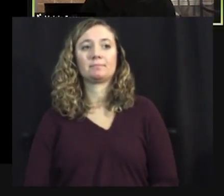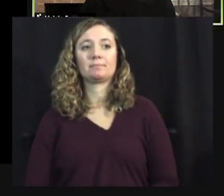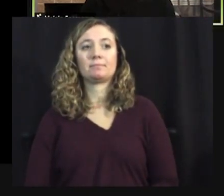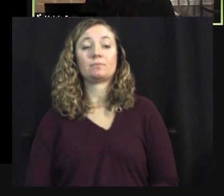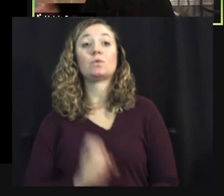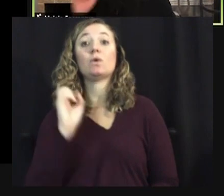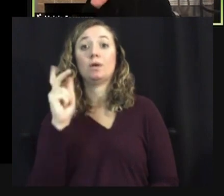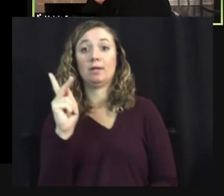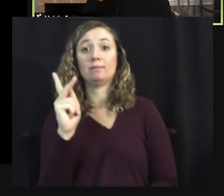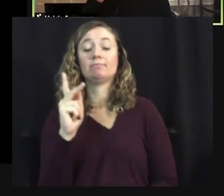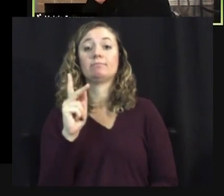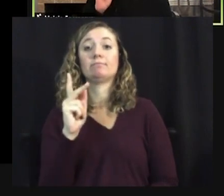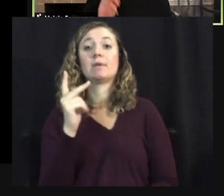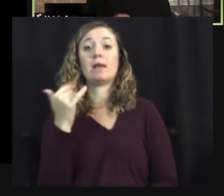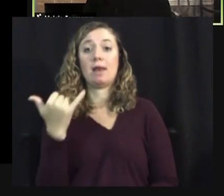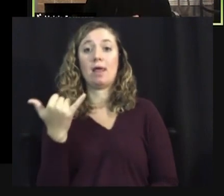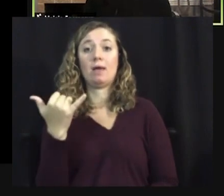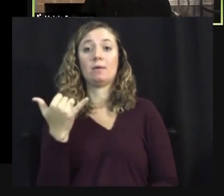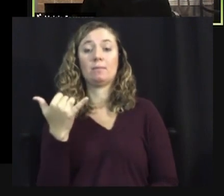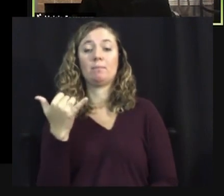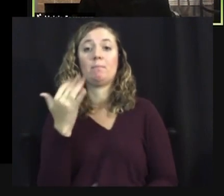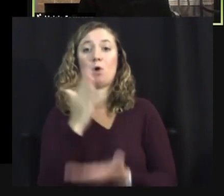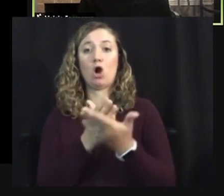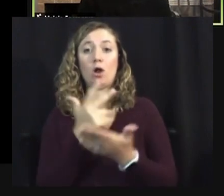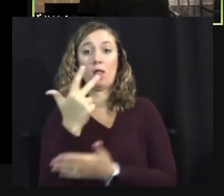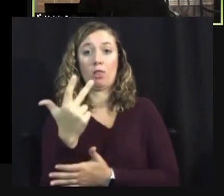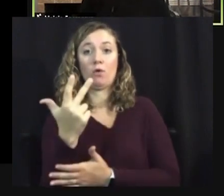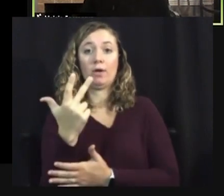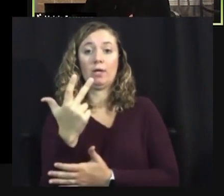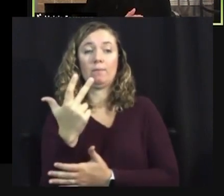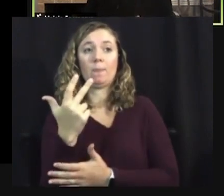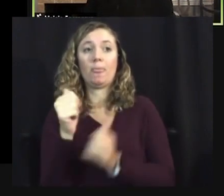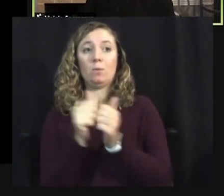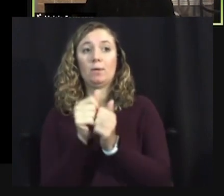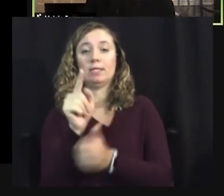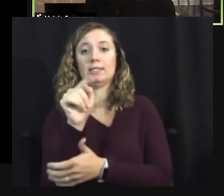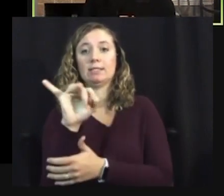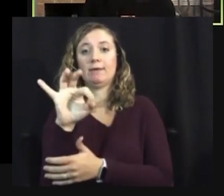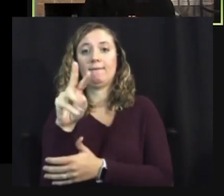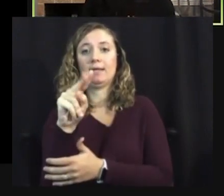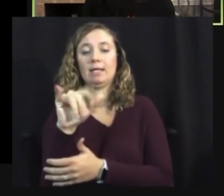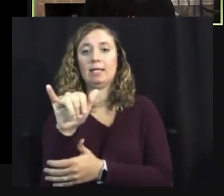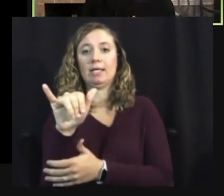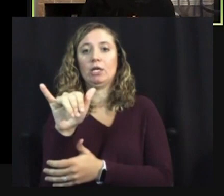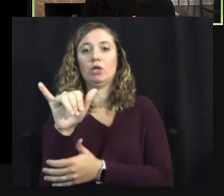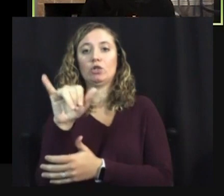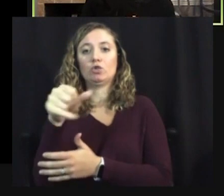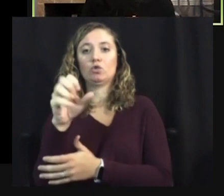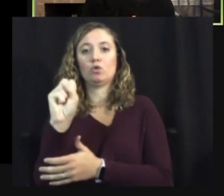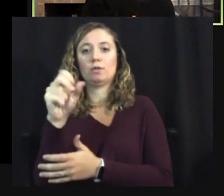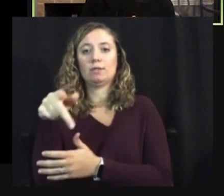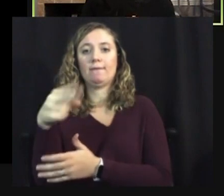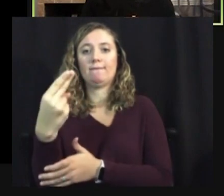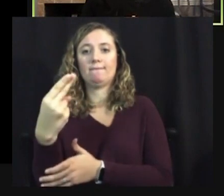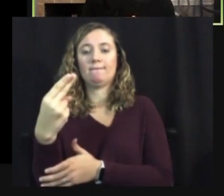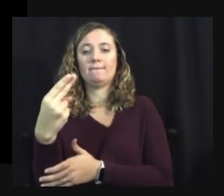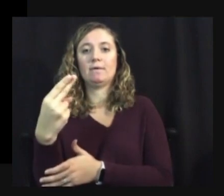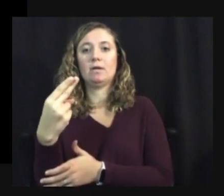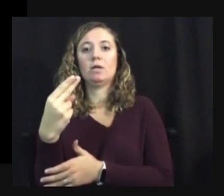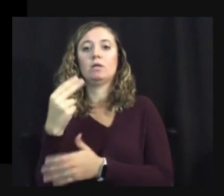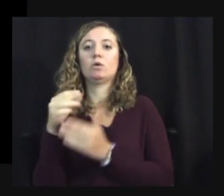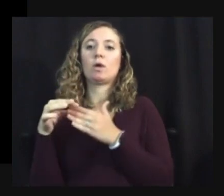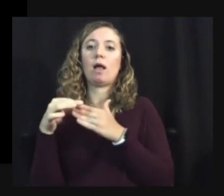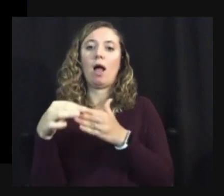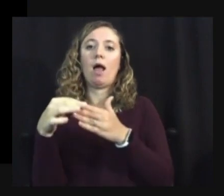Okay, we're moving on to part three with Tiffany Joseph, who will be guiding us